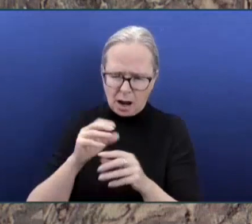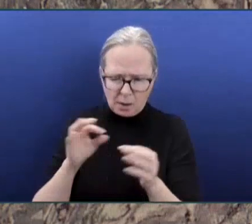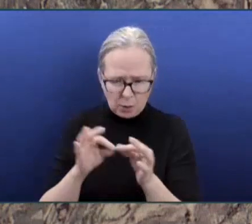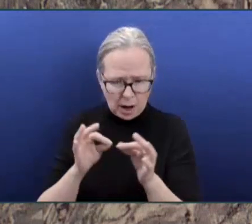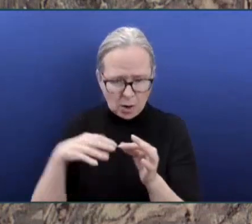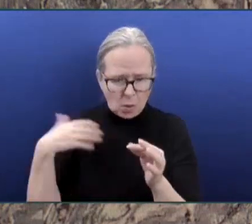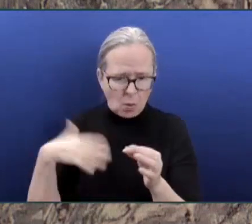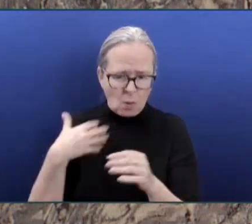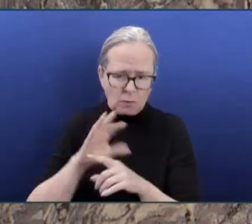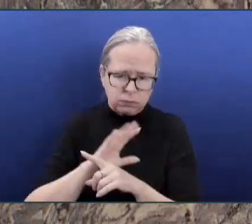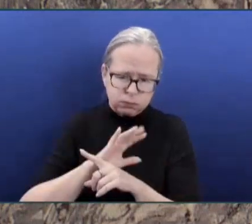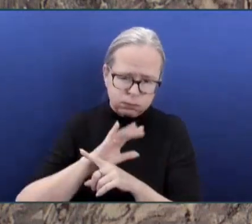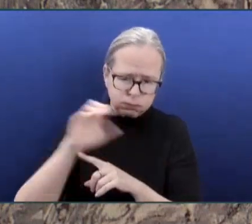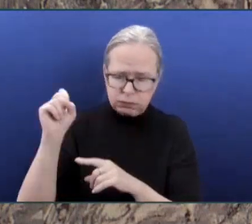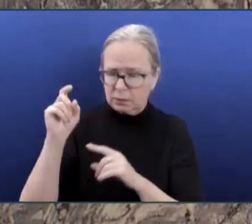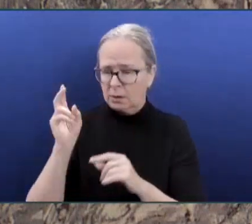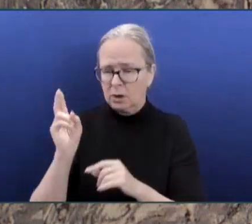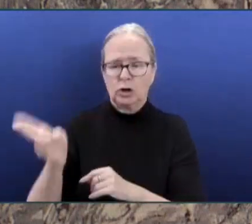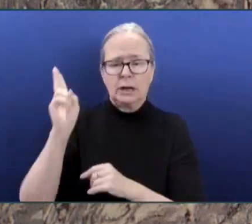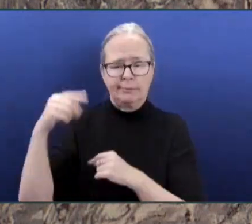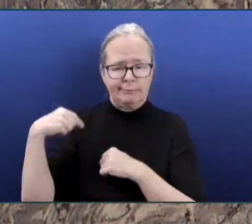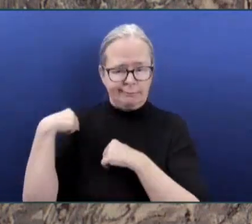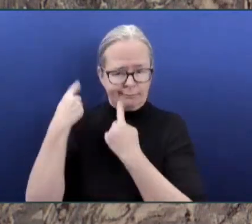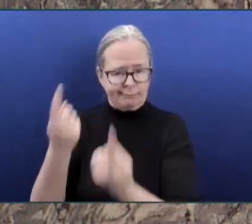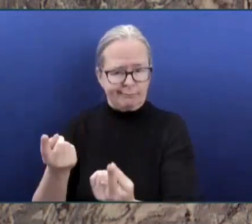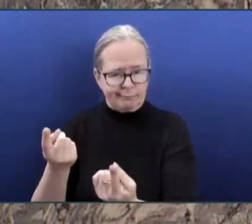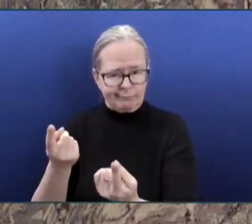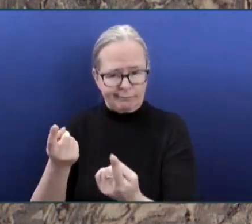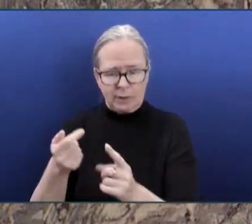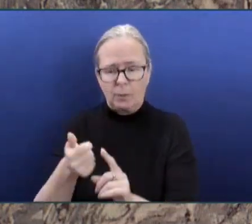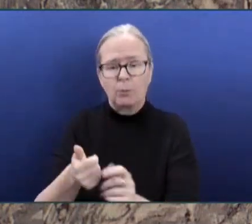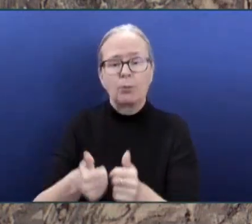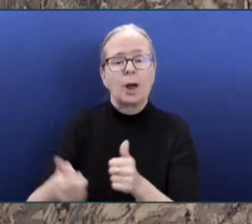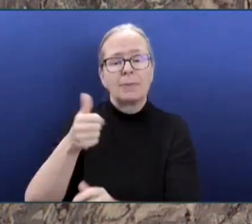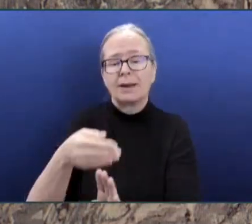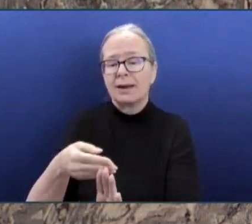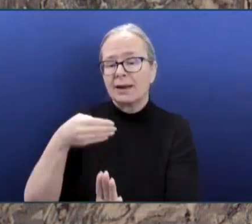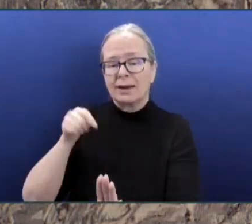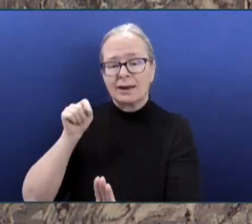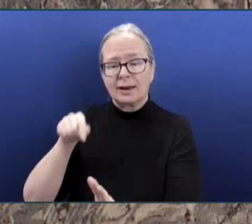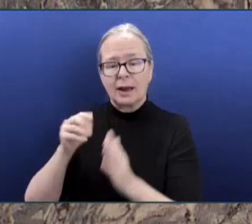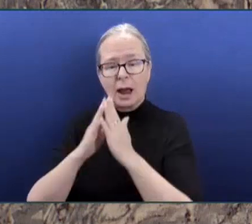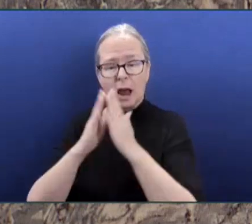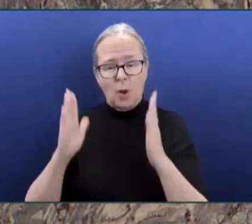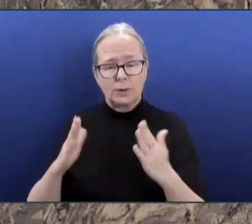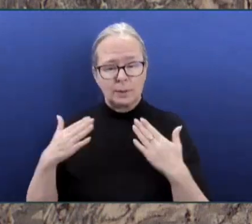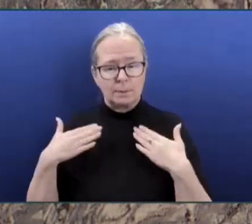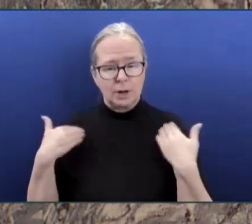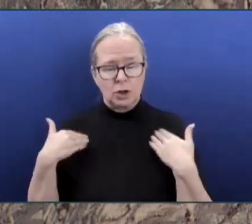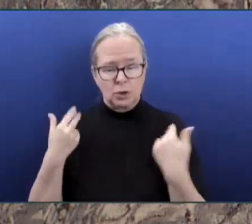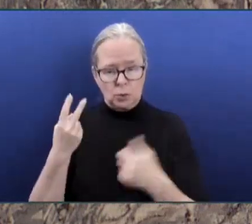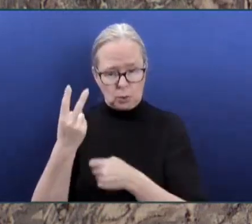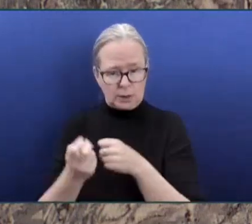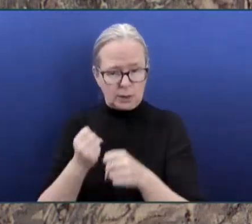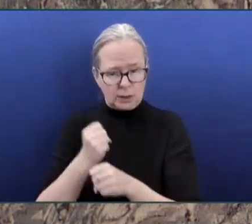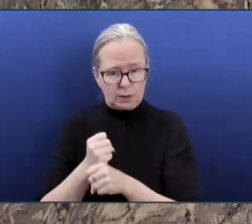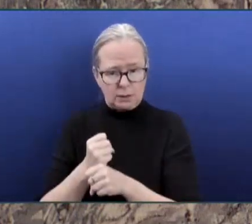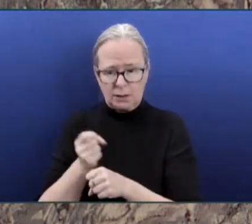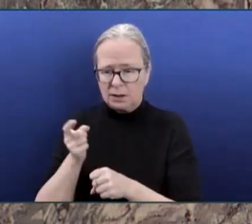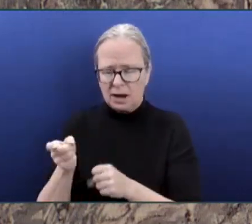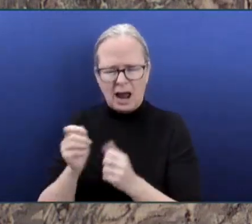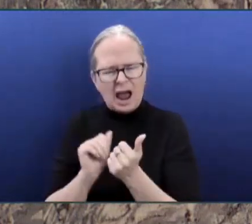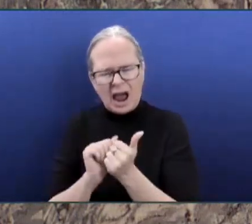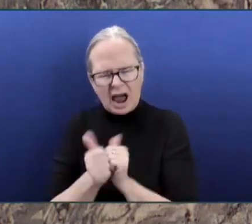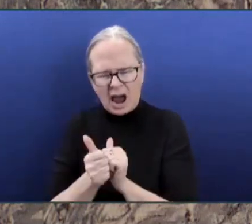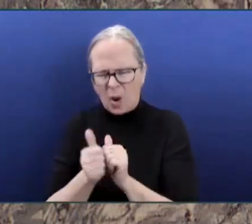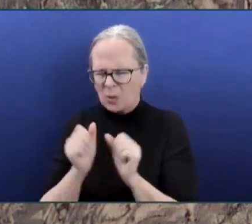2 years. How can anyone trust a Premier who is so willingly, blatantly fudging numbers when it comes to hide his